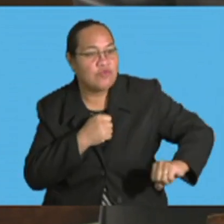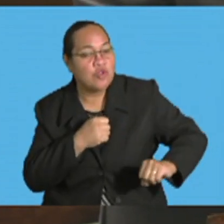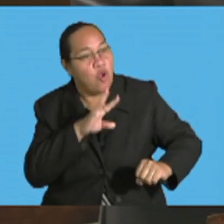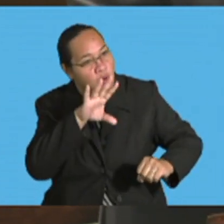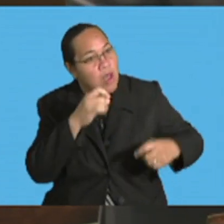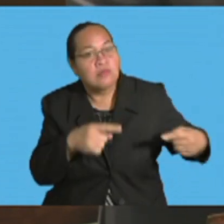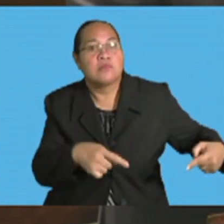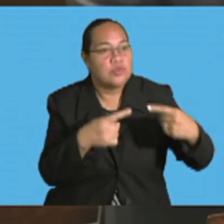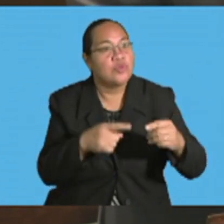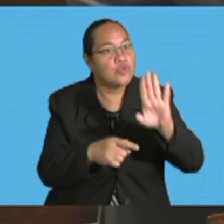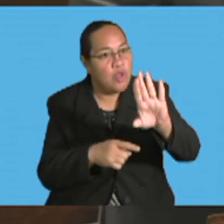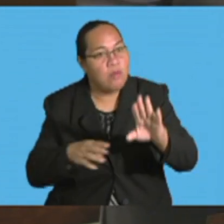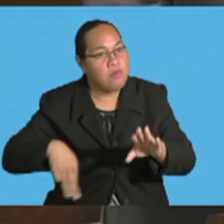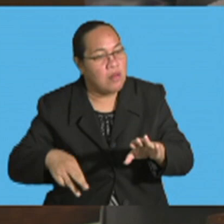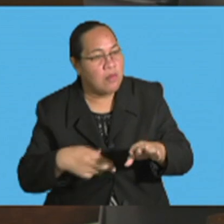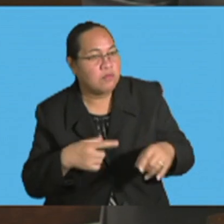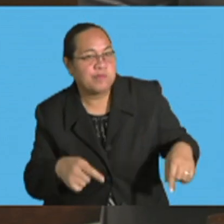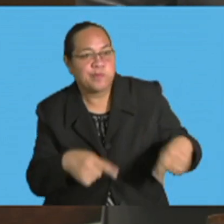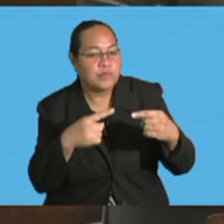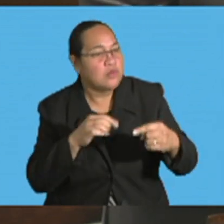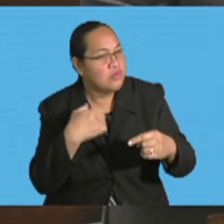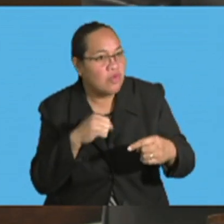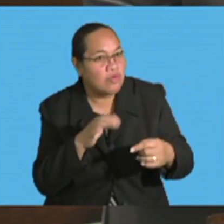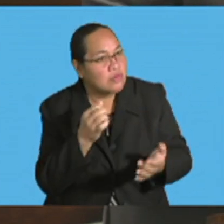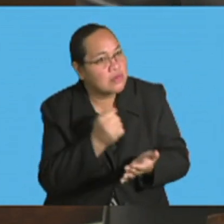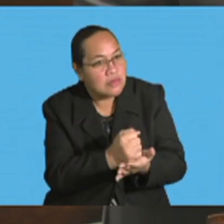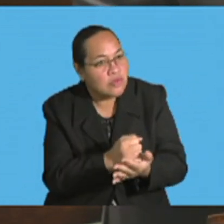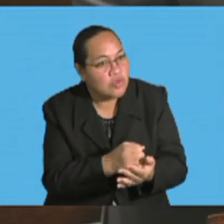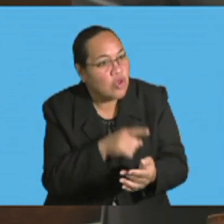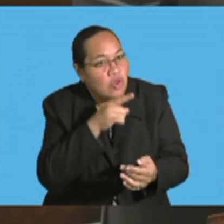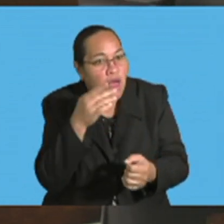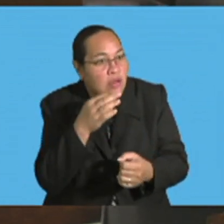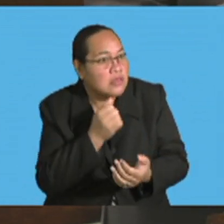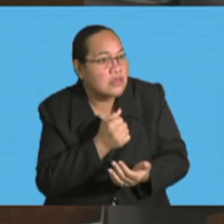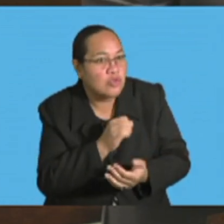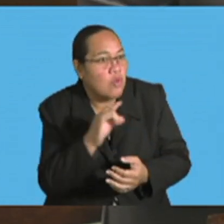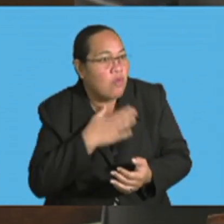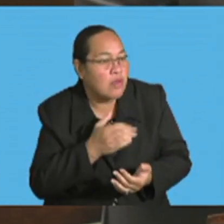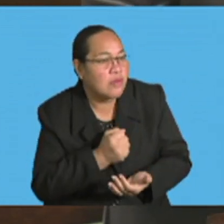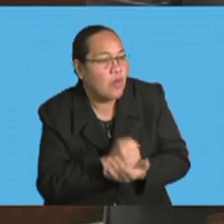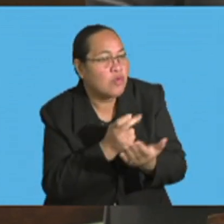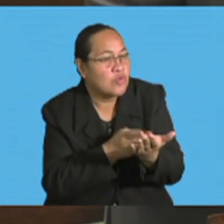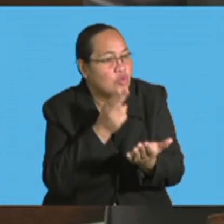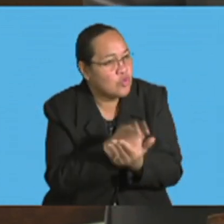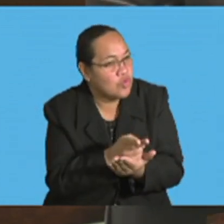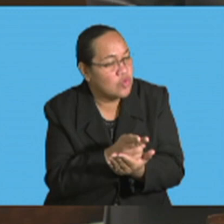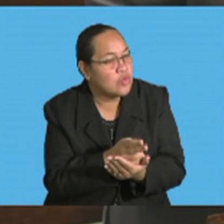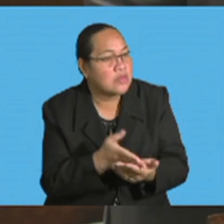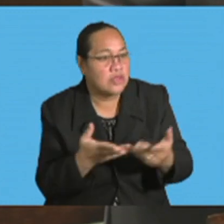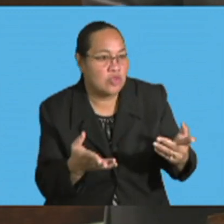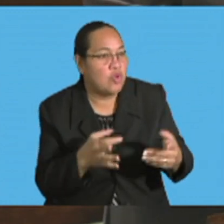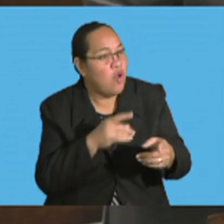against Mbulitabo. They have refused to stand up for the truth, and they have refused to stand up